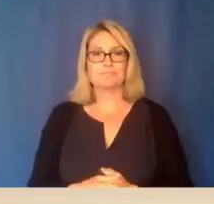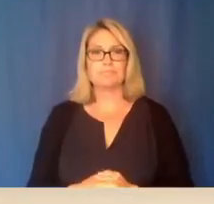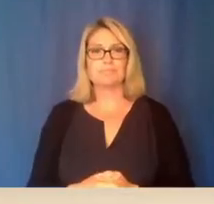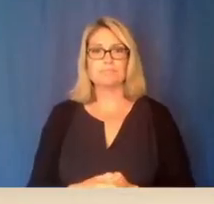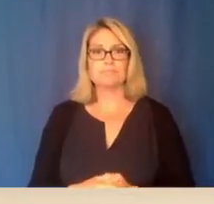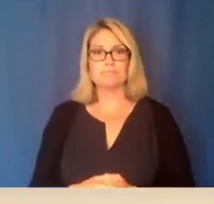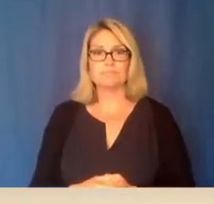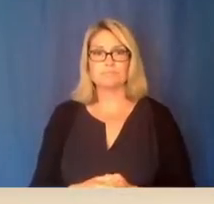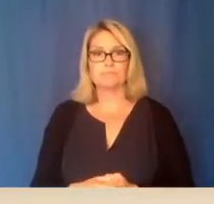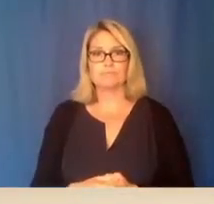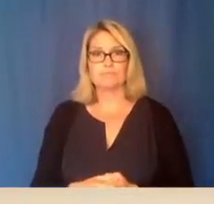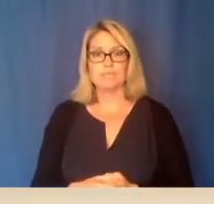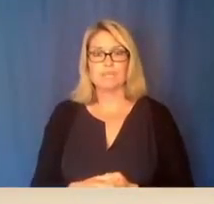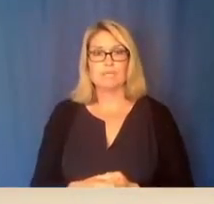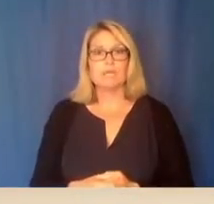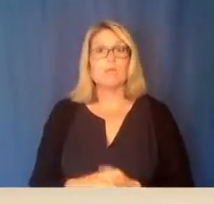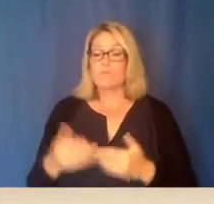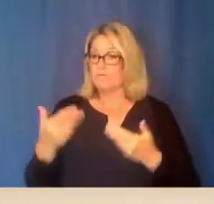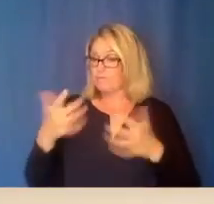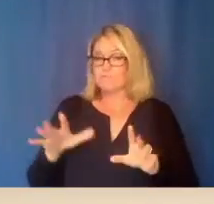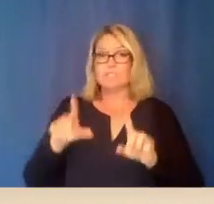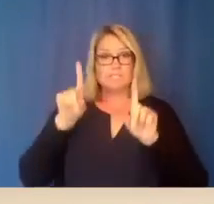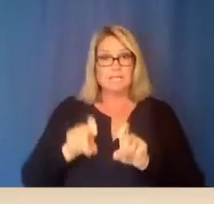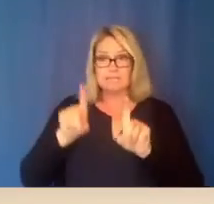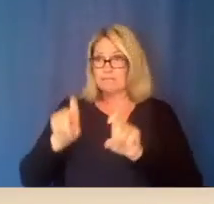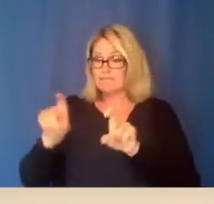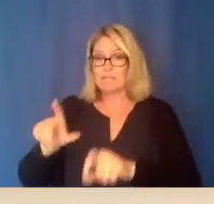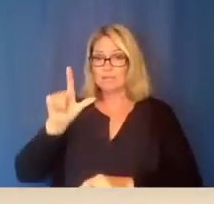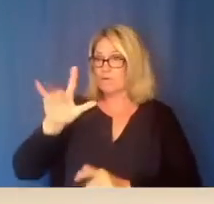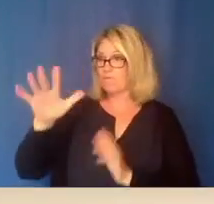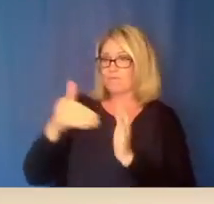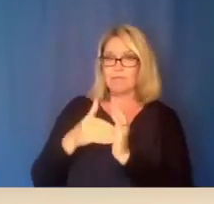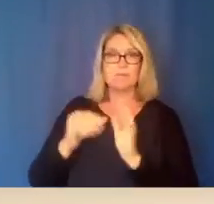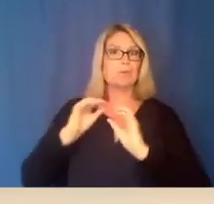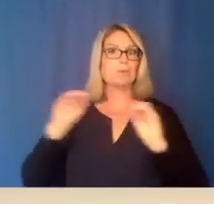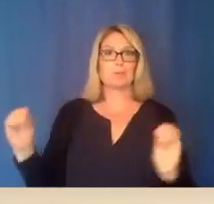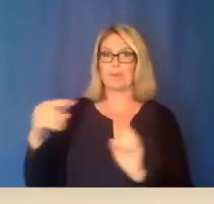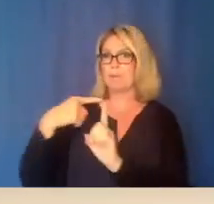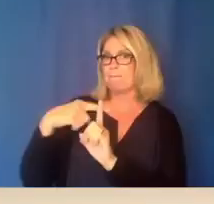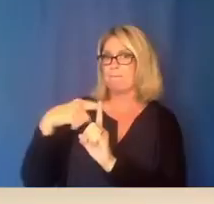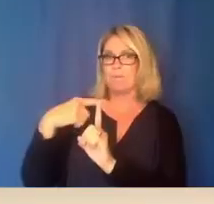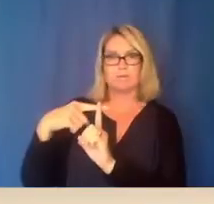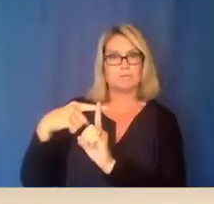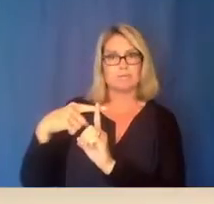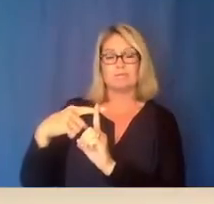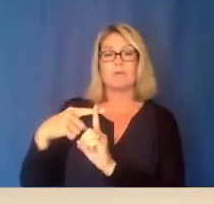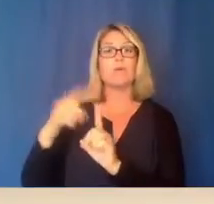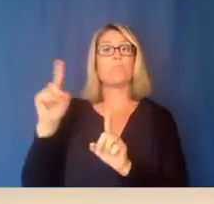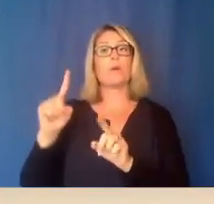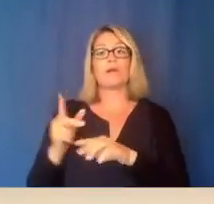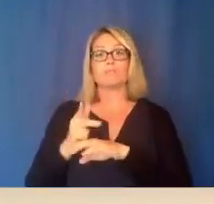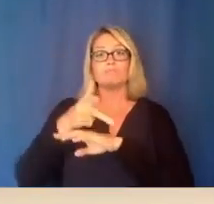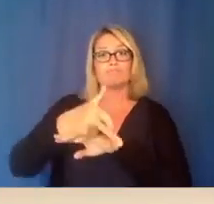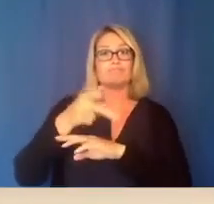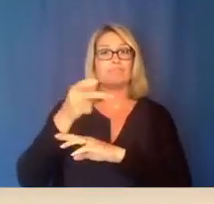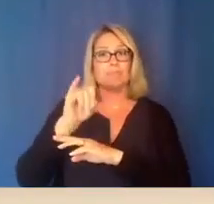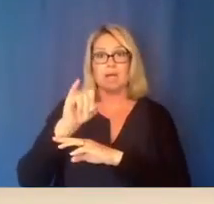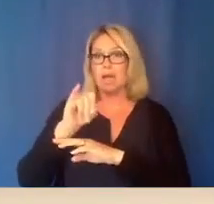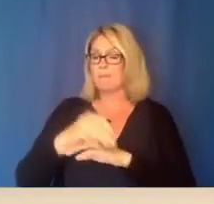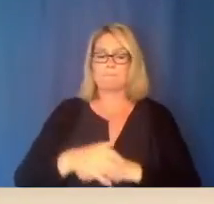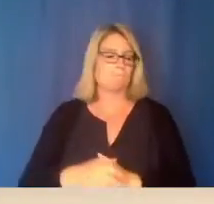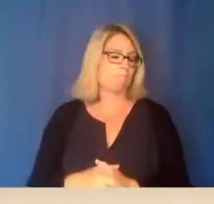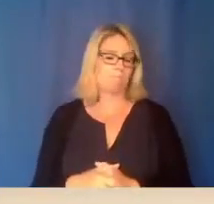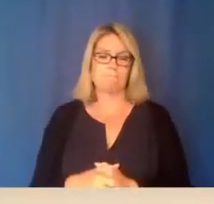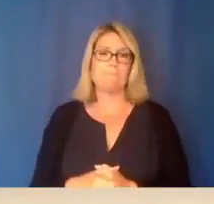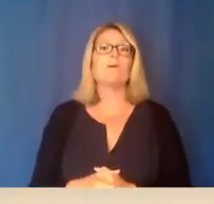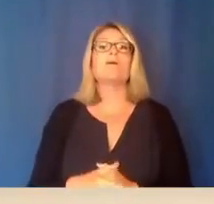Despite this large volume of testing, there have been no confirmed positive cases of COVID-19 at our borders. With each passing